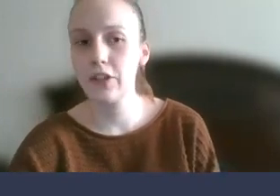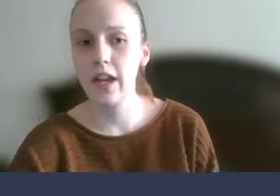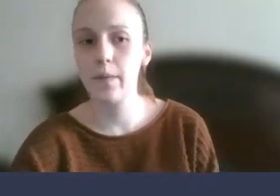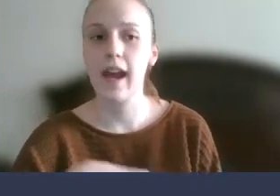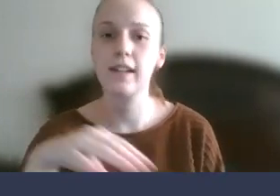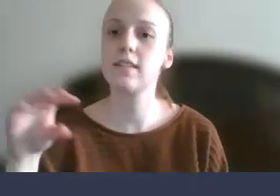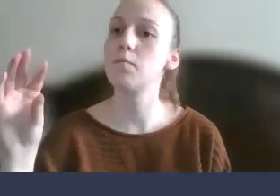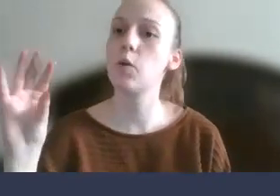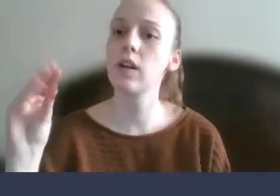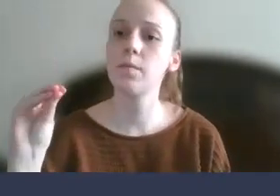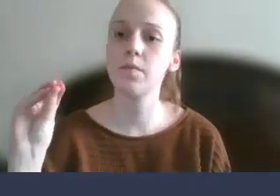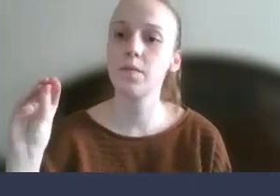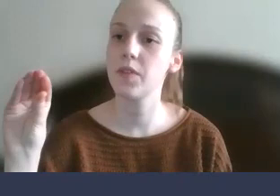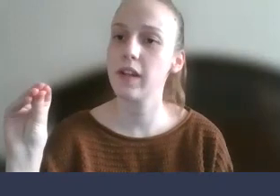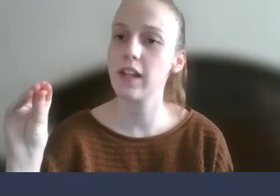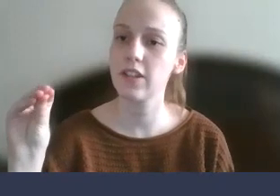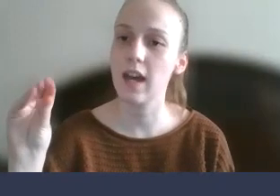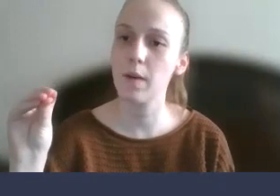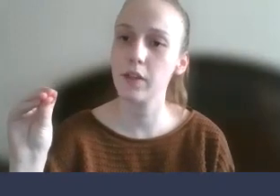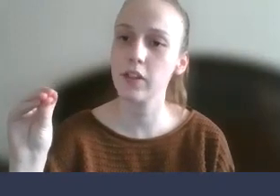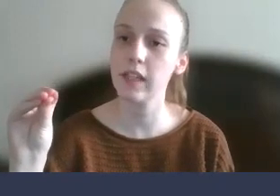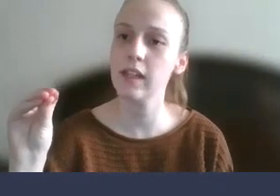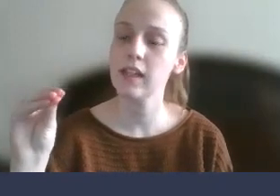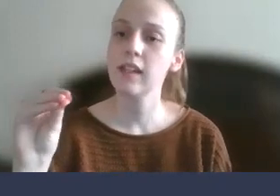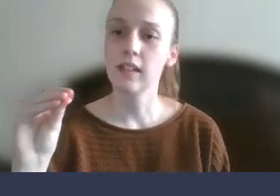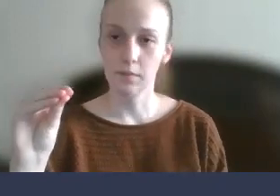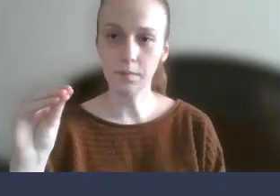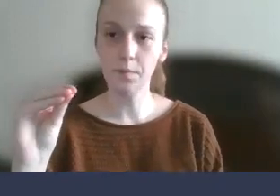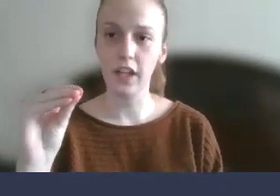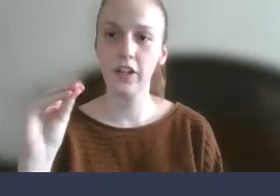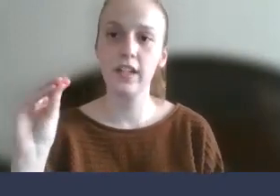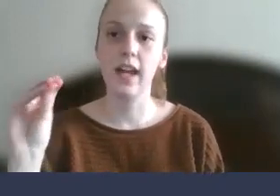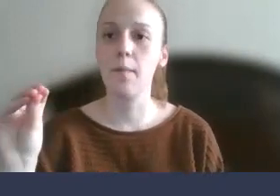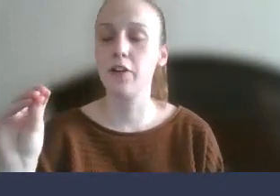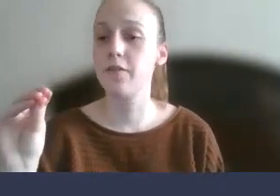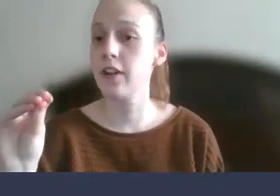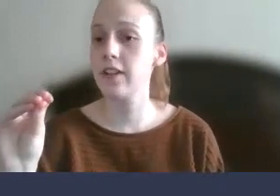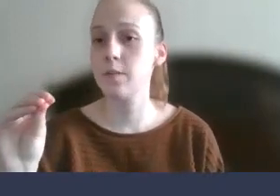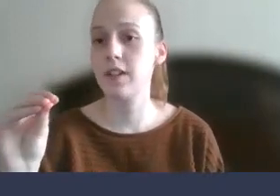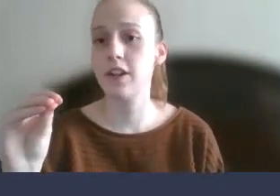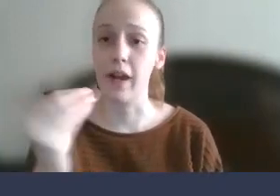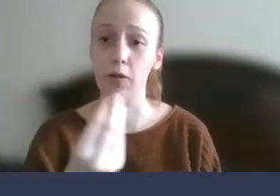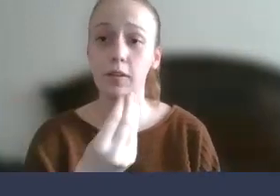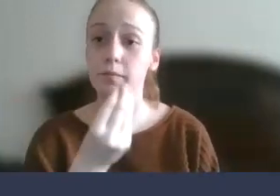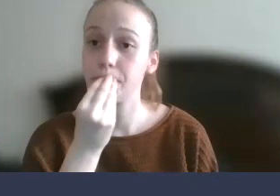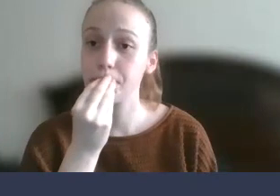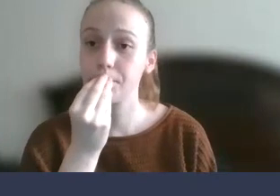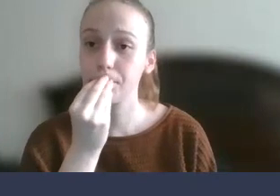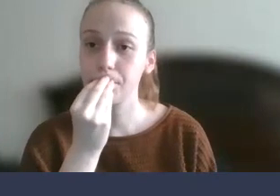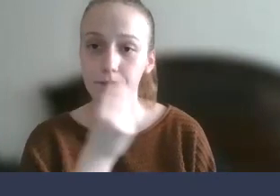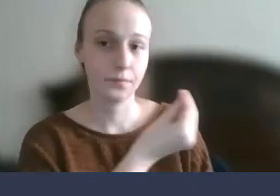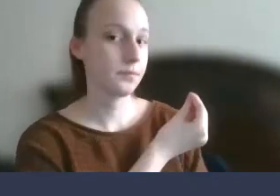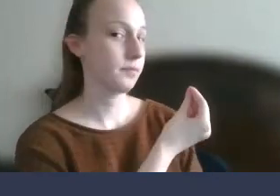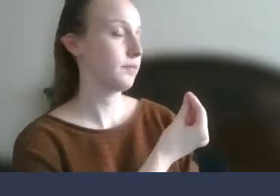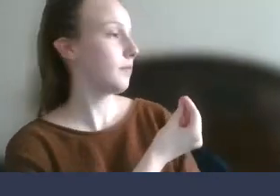the same shape as before. So again, just that top of the hand. And you're gonna tap your fingertips to your mouth.